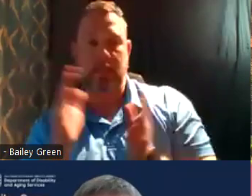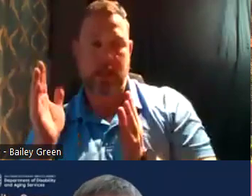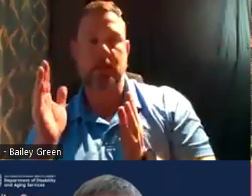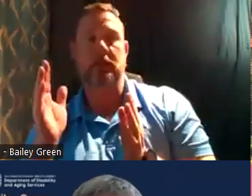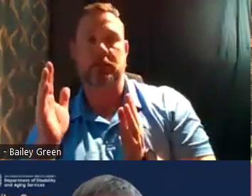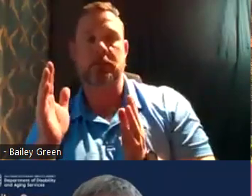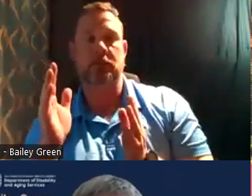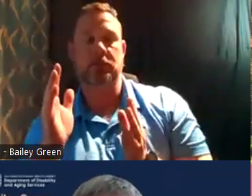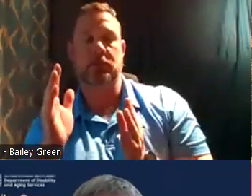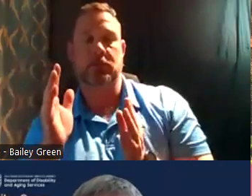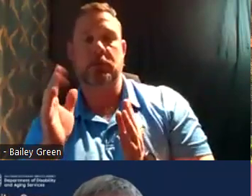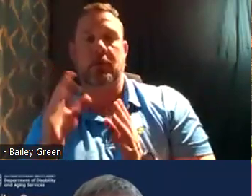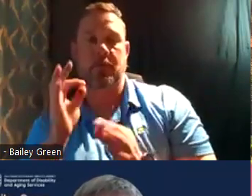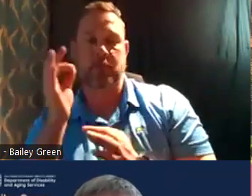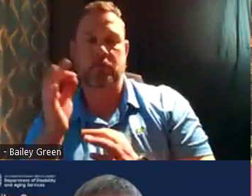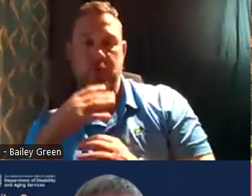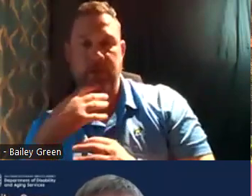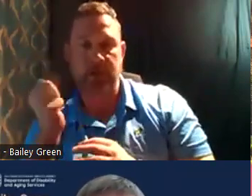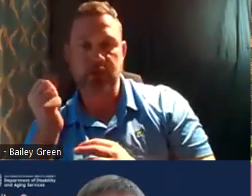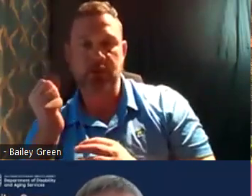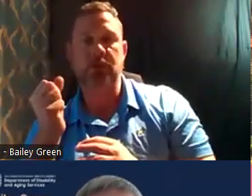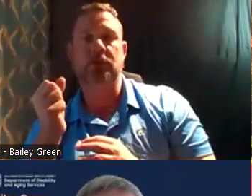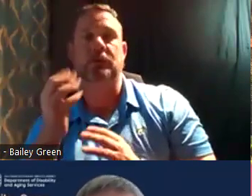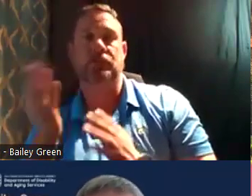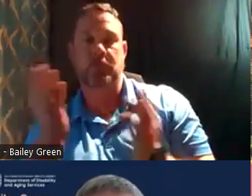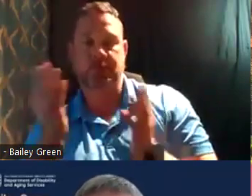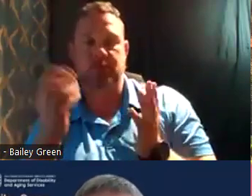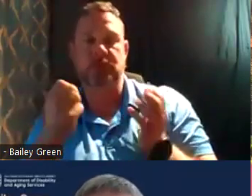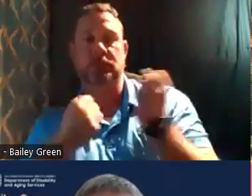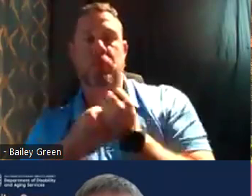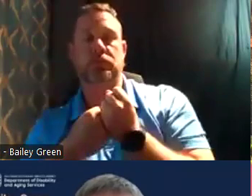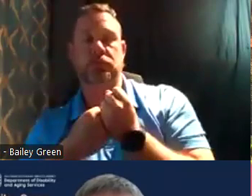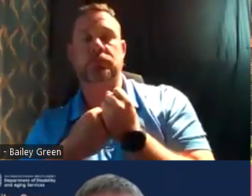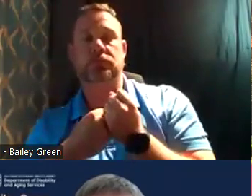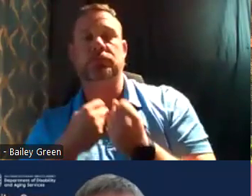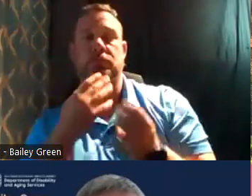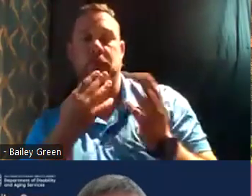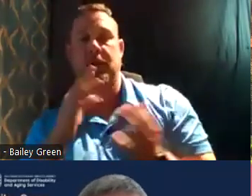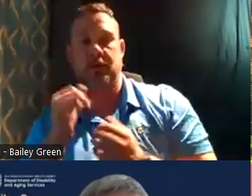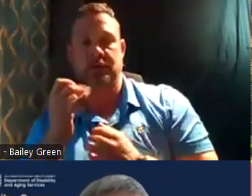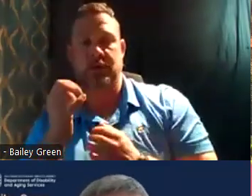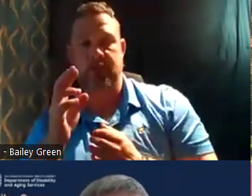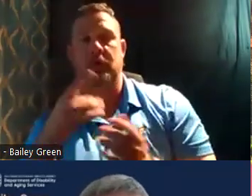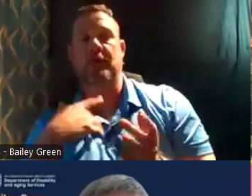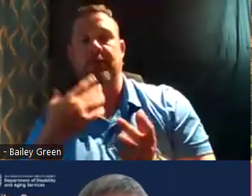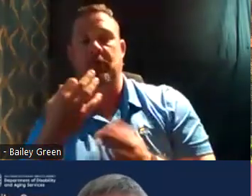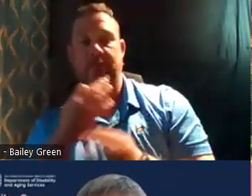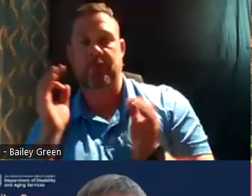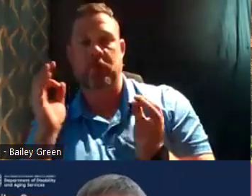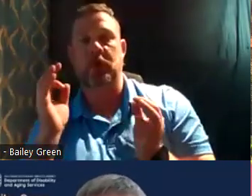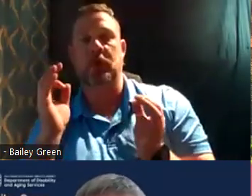our the future of aging and aging services and supports. So thank you, Jennifer. Please feel free